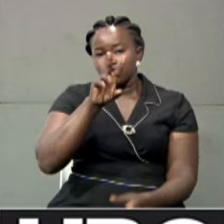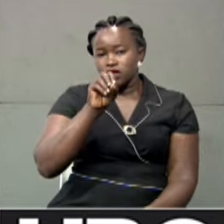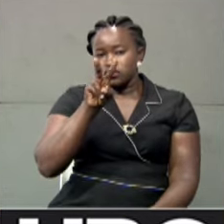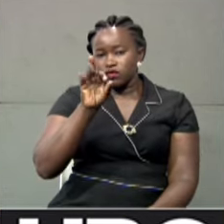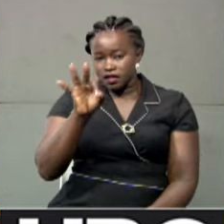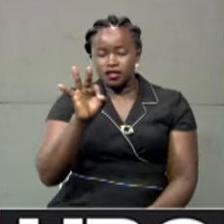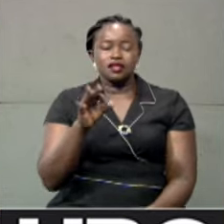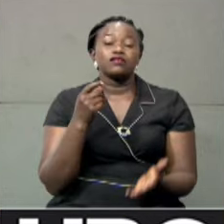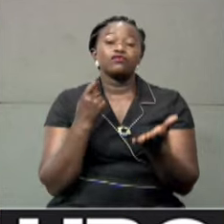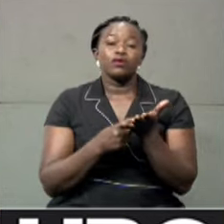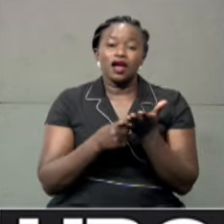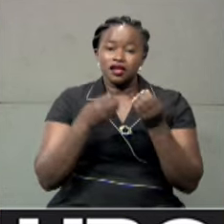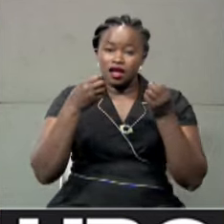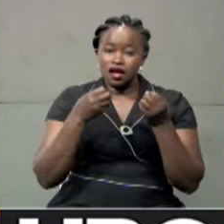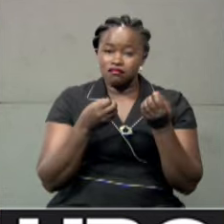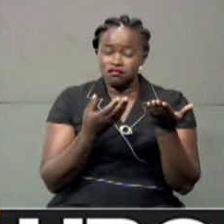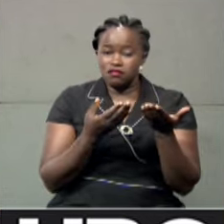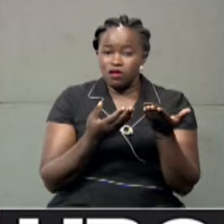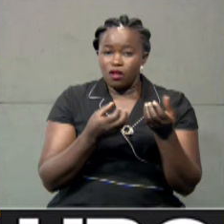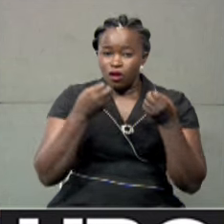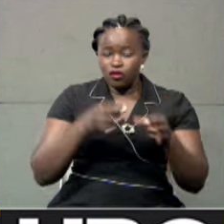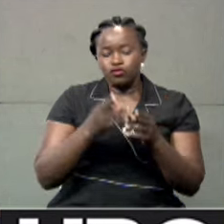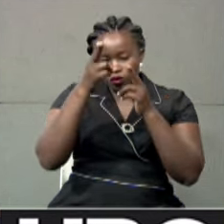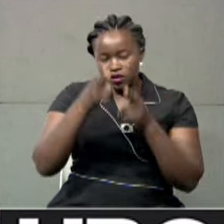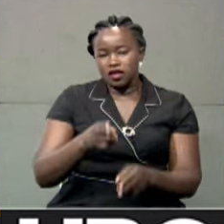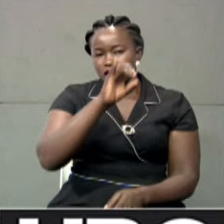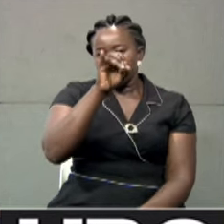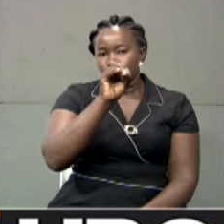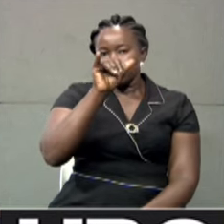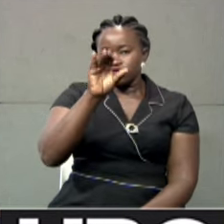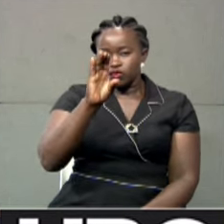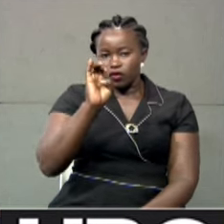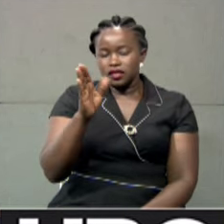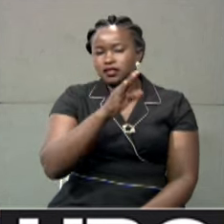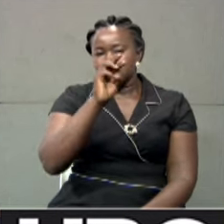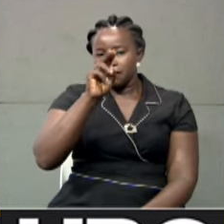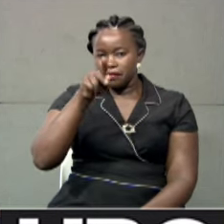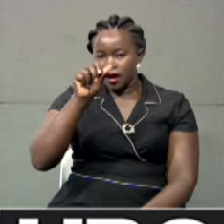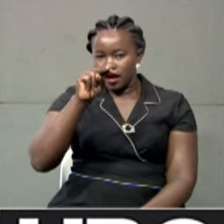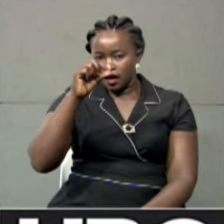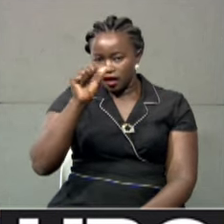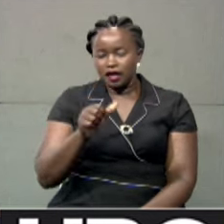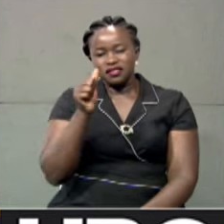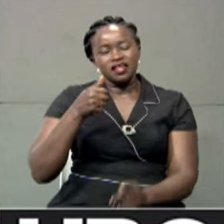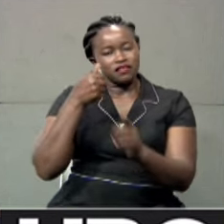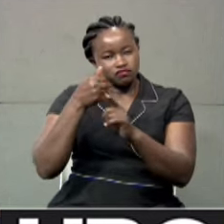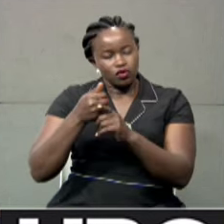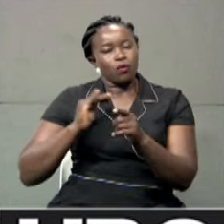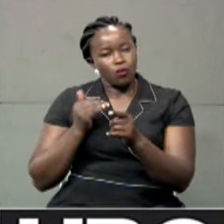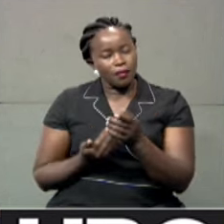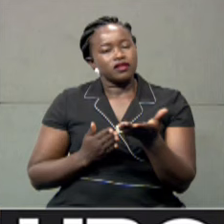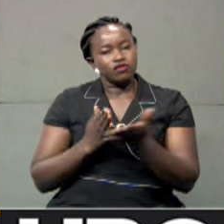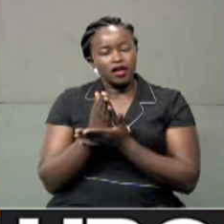2023, the country lost Honorable Joyce Mpanga, a trailblazer of women's rights, an